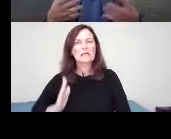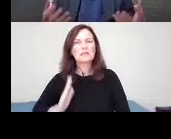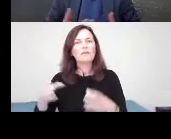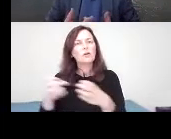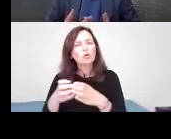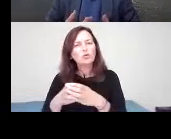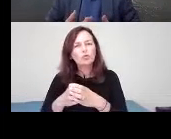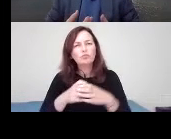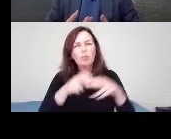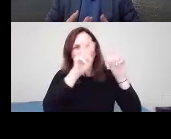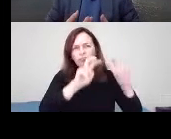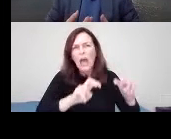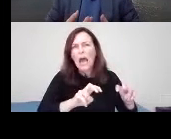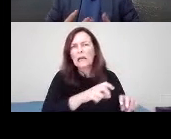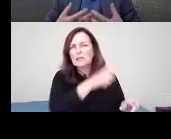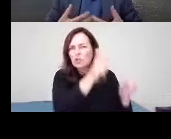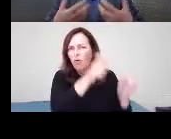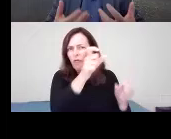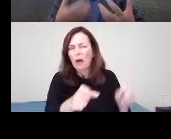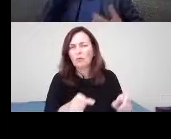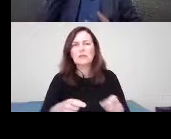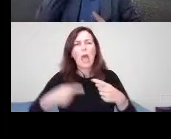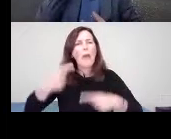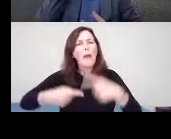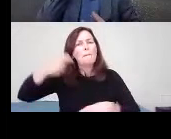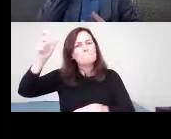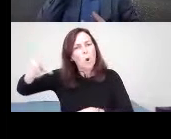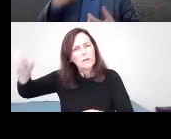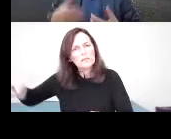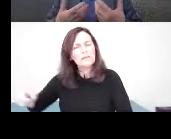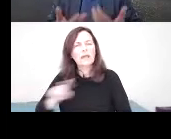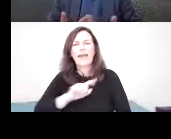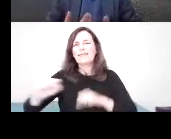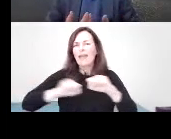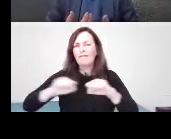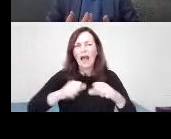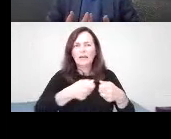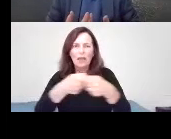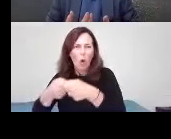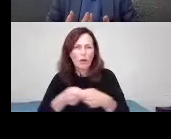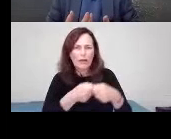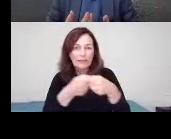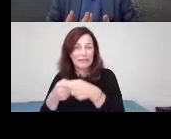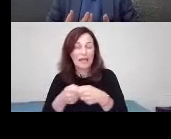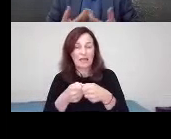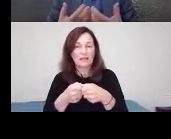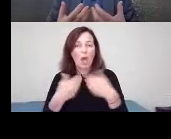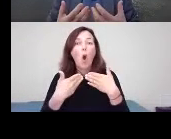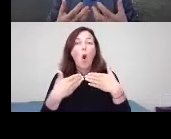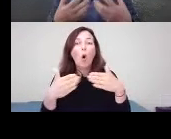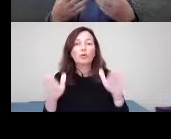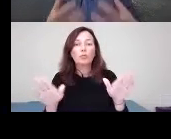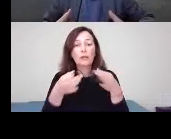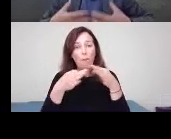we have offered the places where the people can come or have been able to come together. And based on the